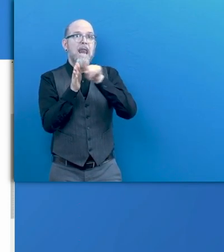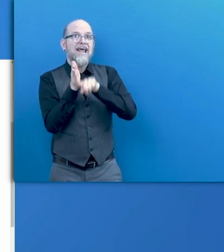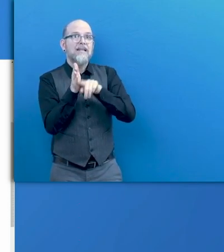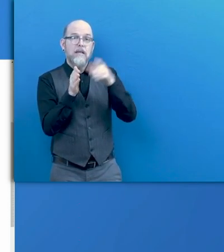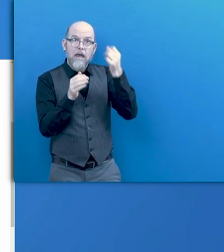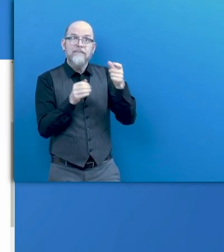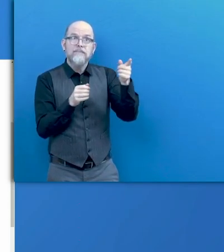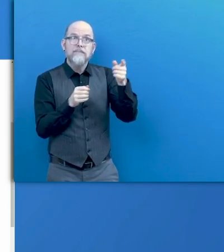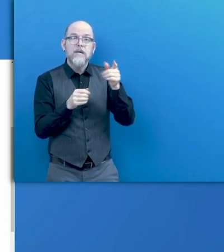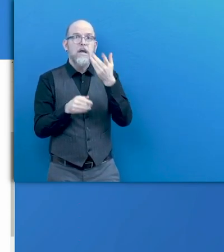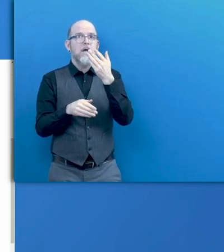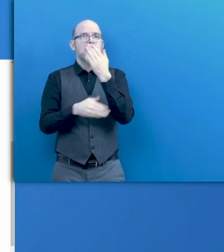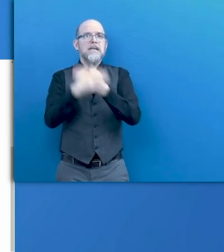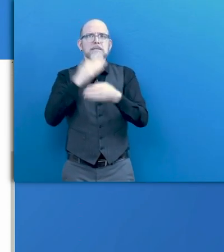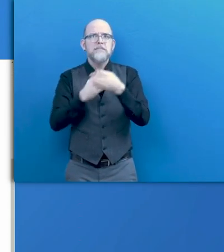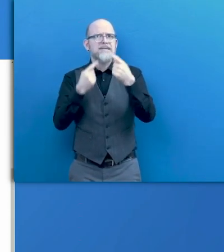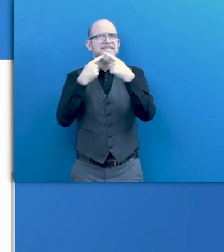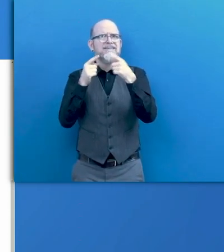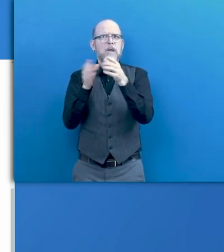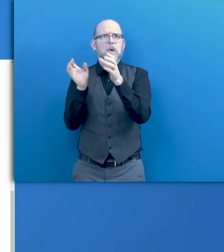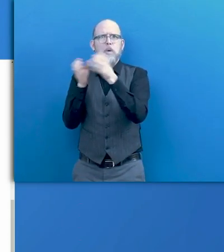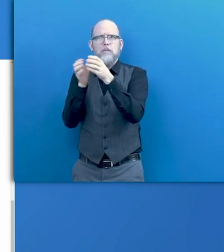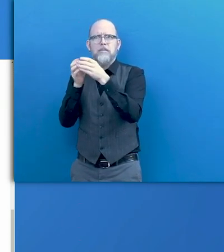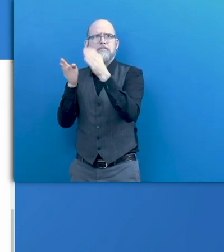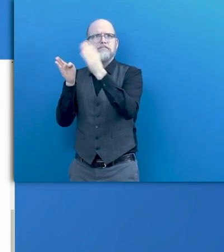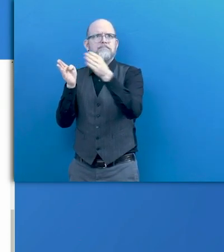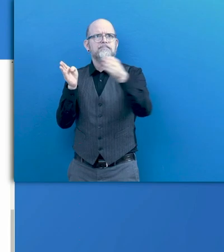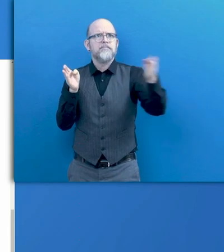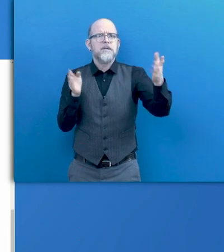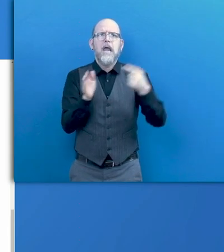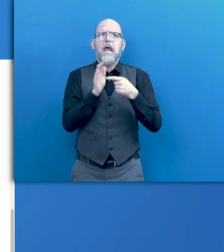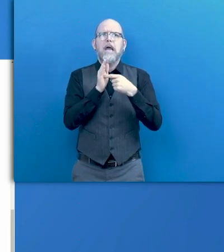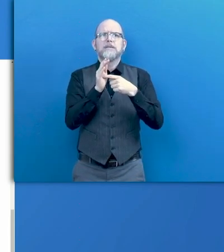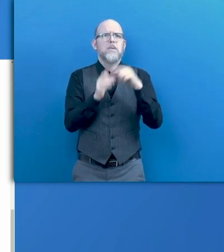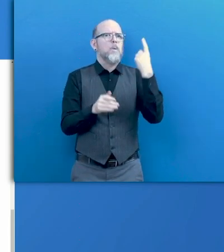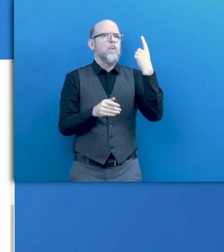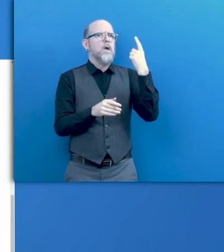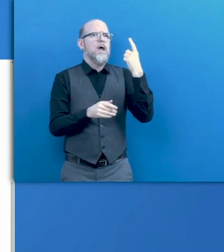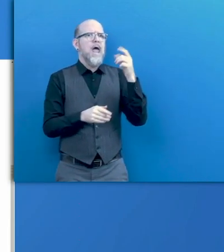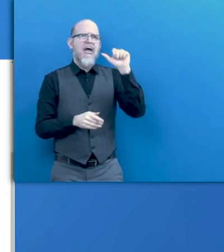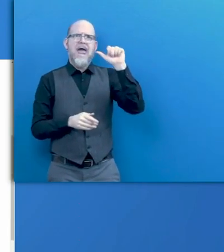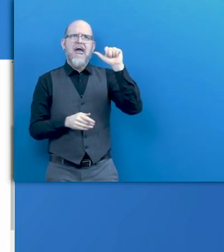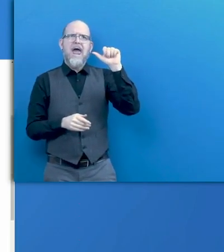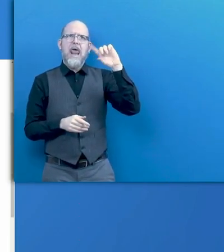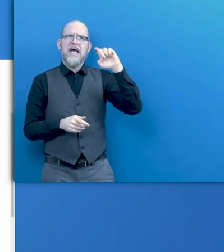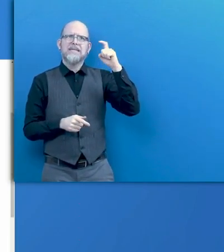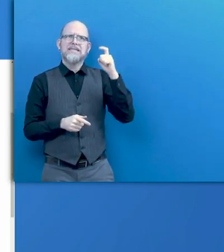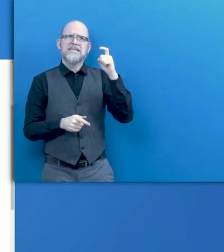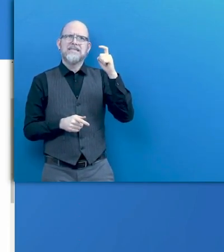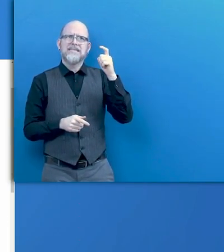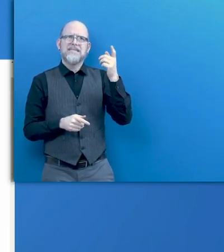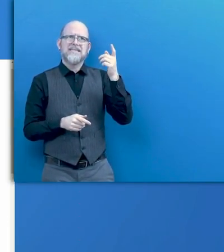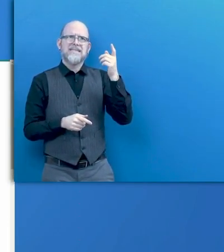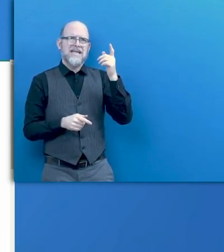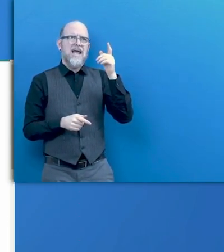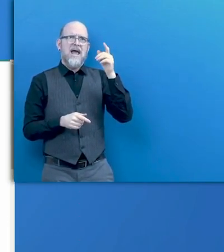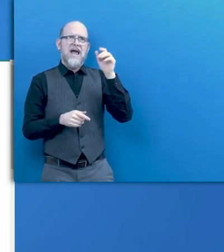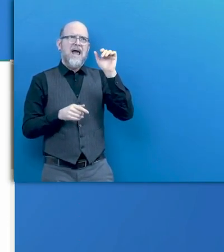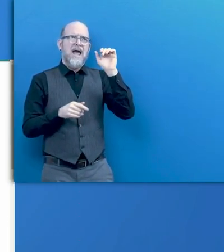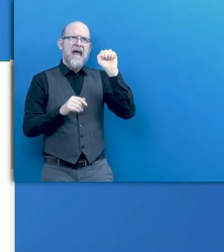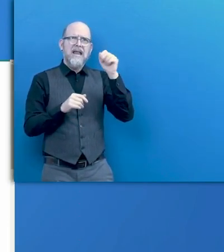impairments. So I think the example you just brought, Alex, with the color blindness is actually easy to understand.